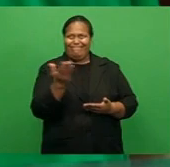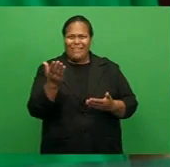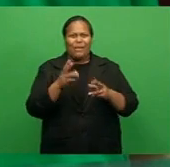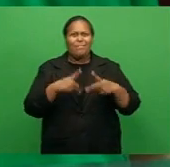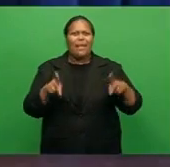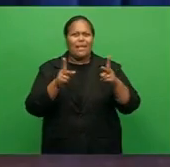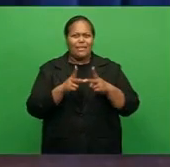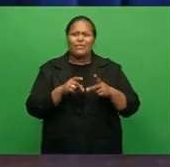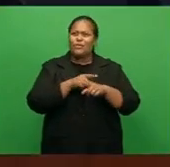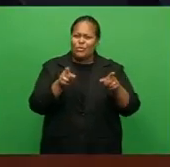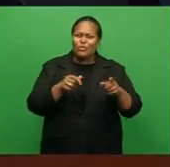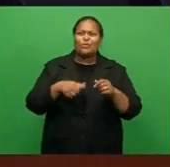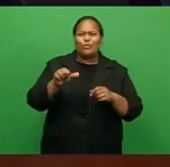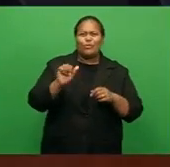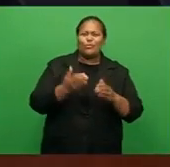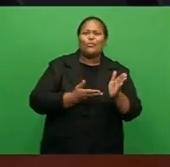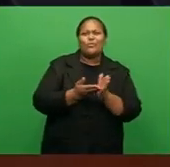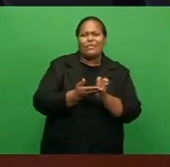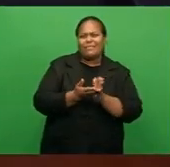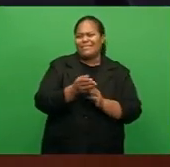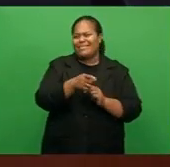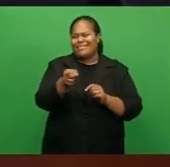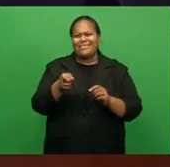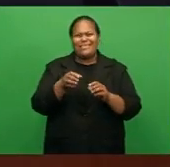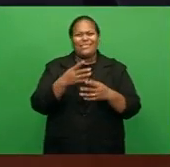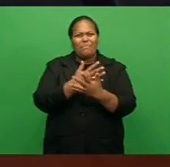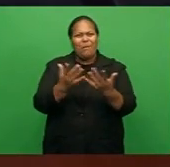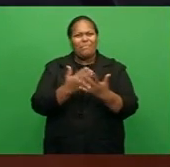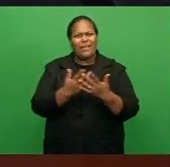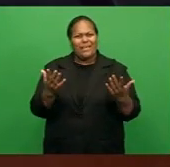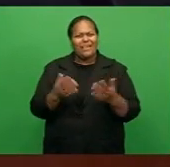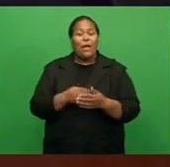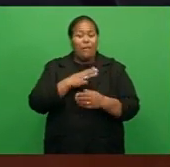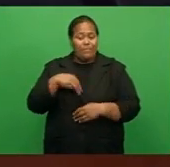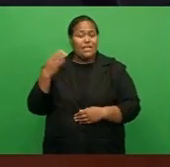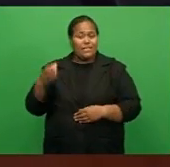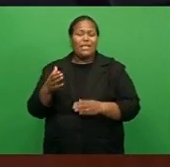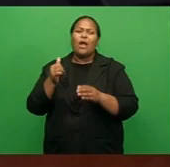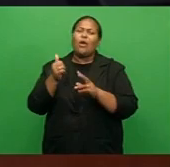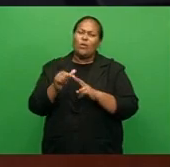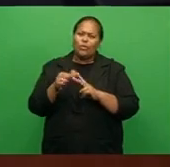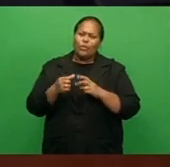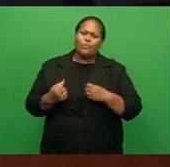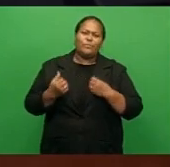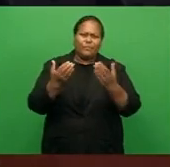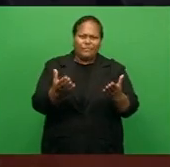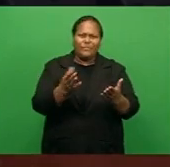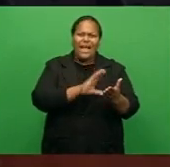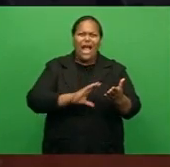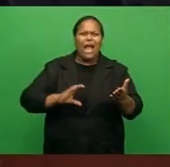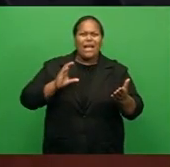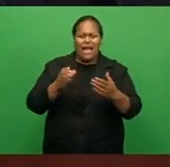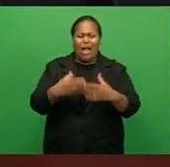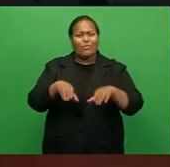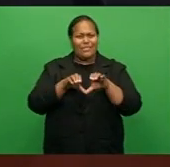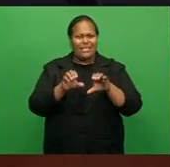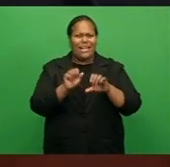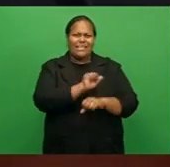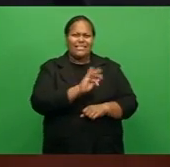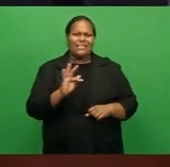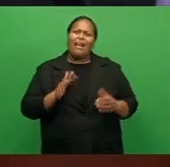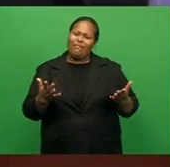in these trying times. We are honored and privileged to partner with your ministry and assist you in providing this